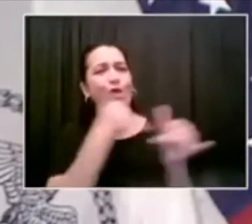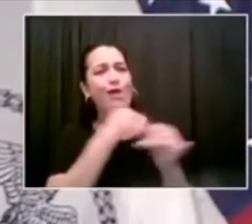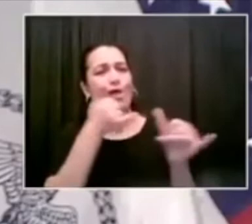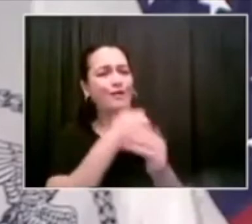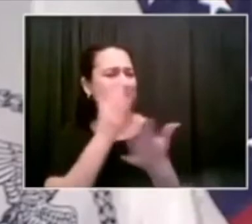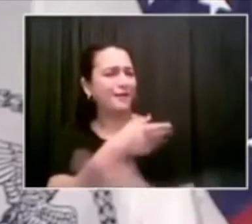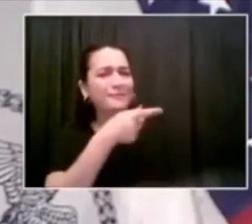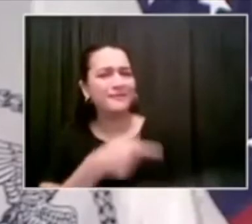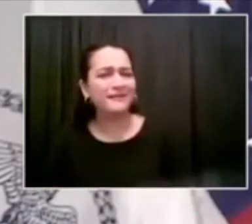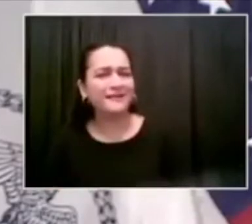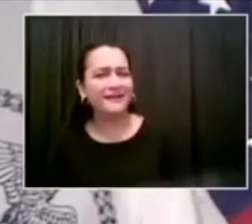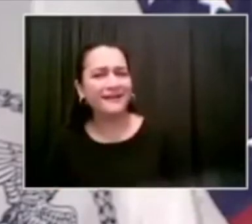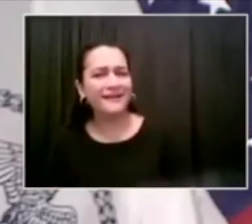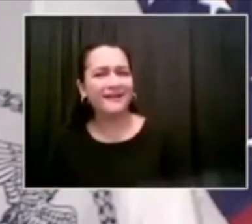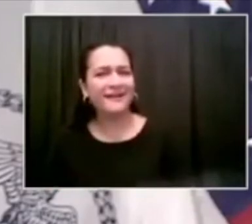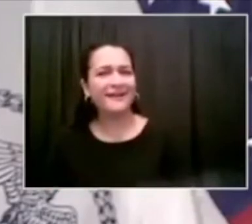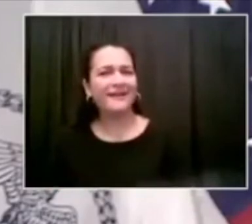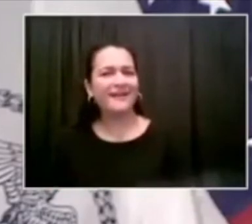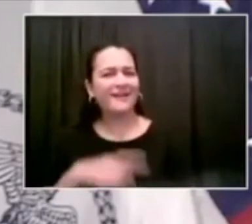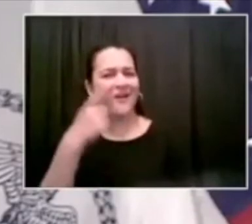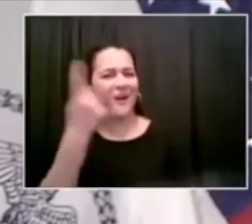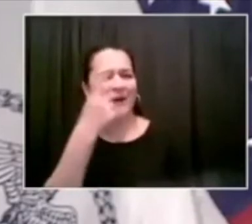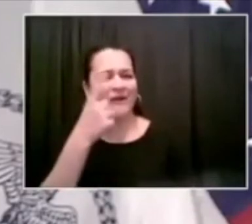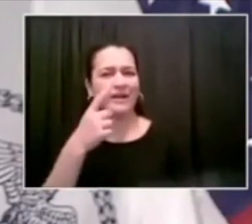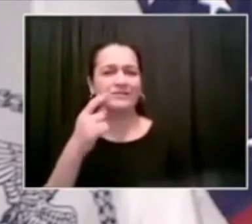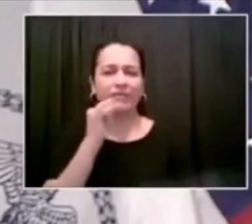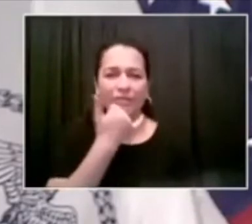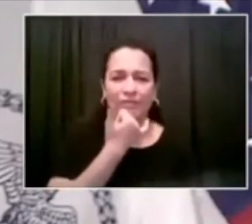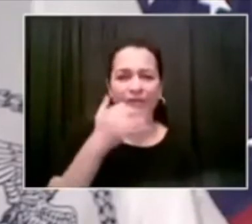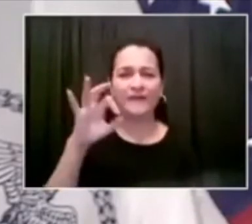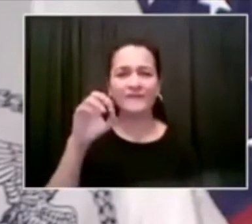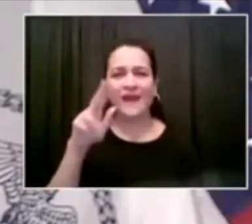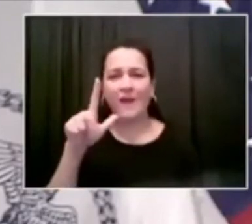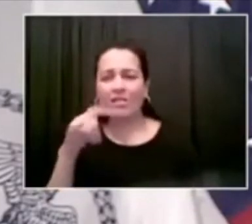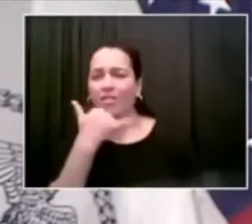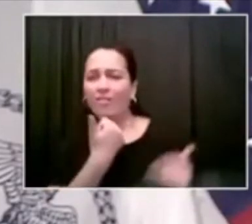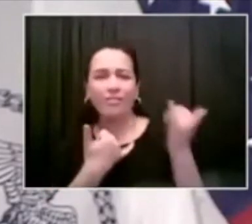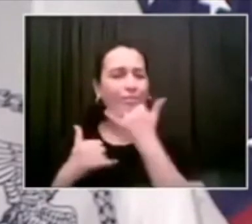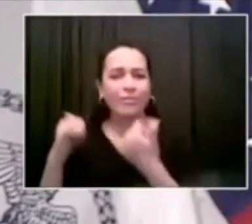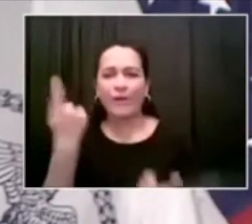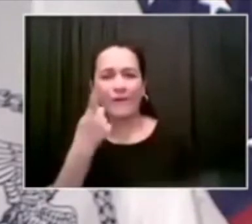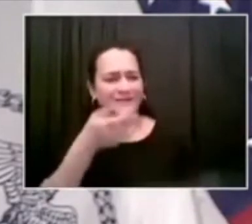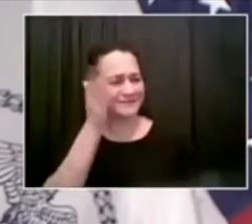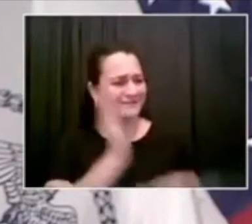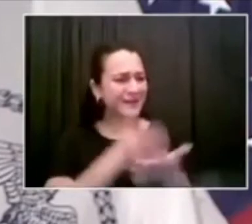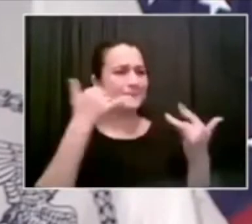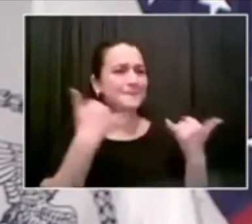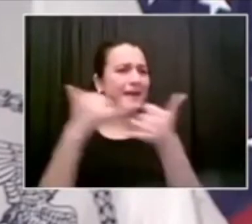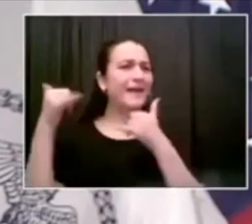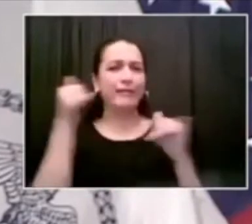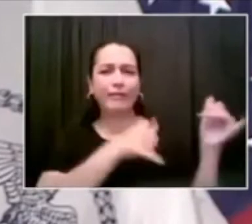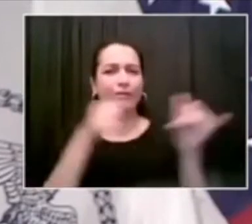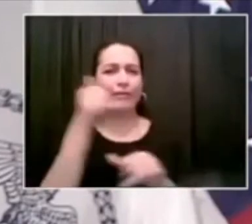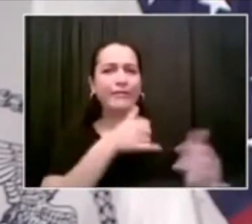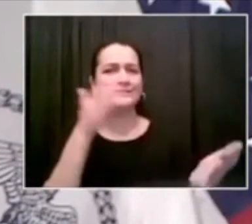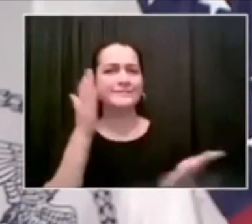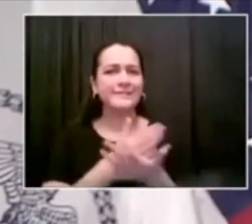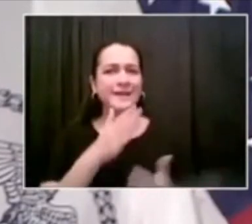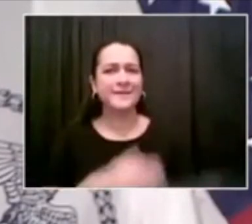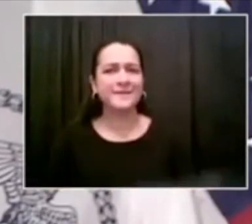quote unquote, "That's not basketball. Trae, that hawk's not going to fly in New York City. Come